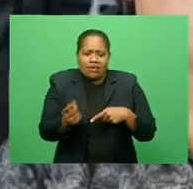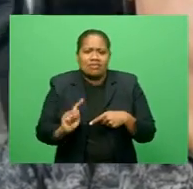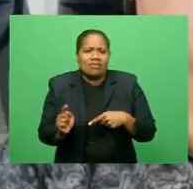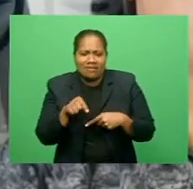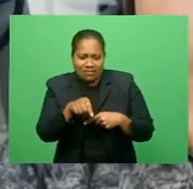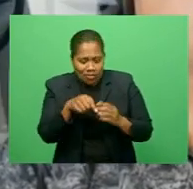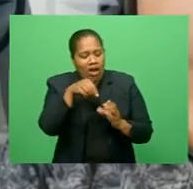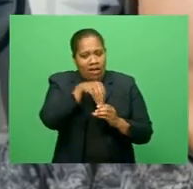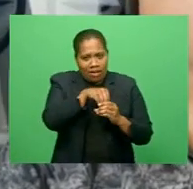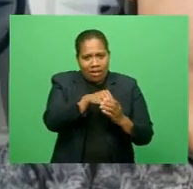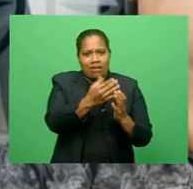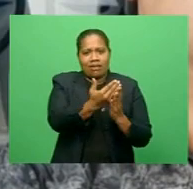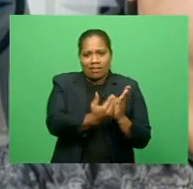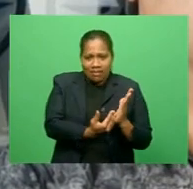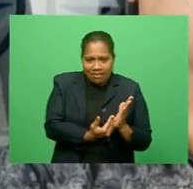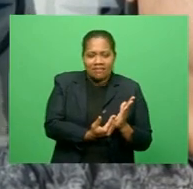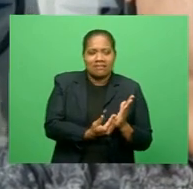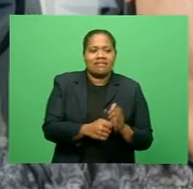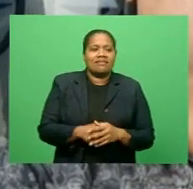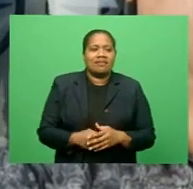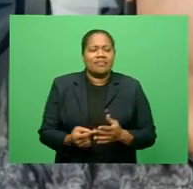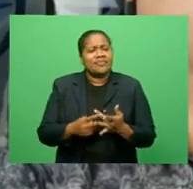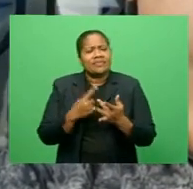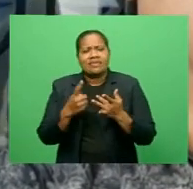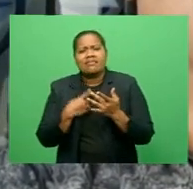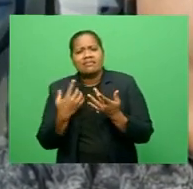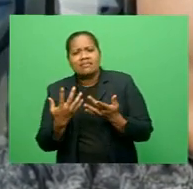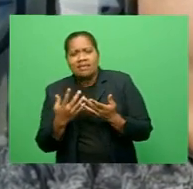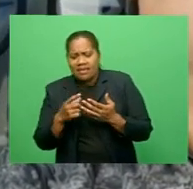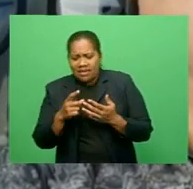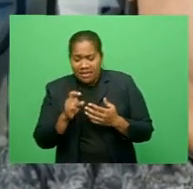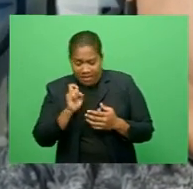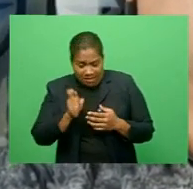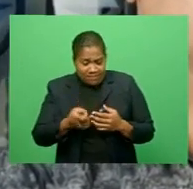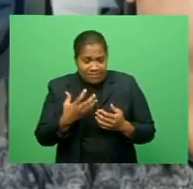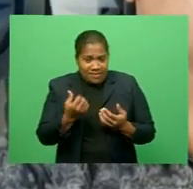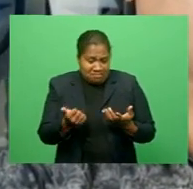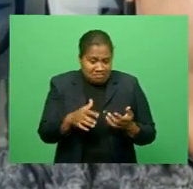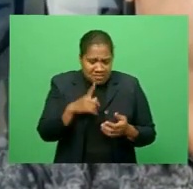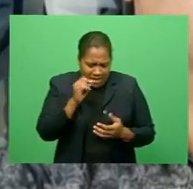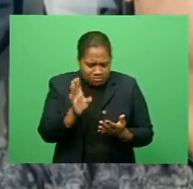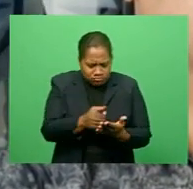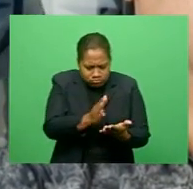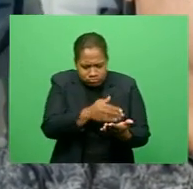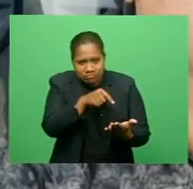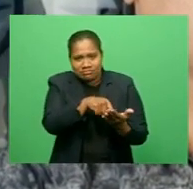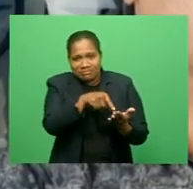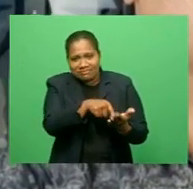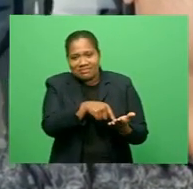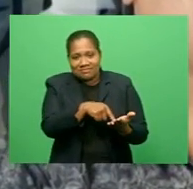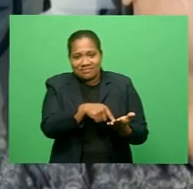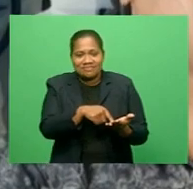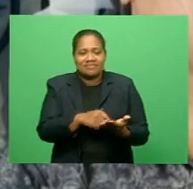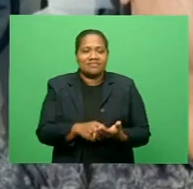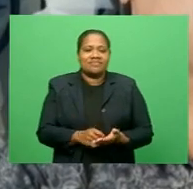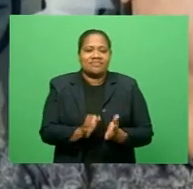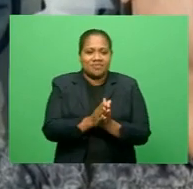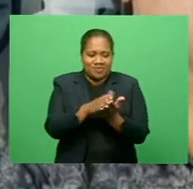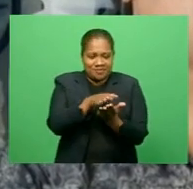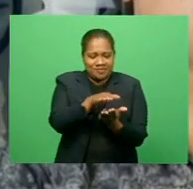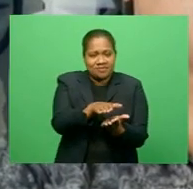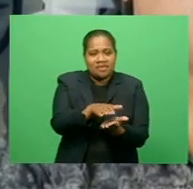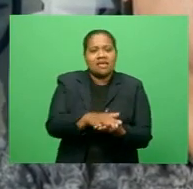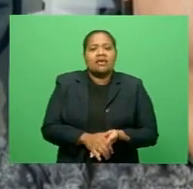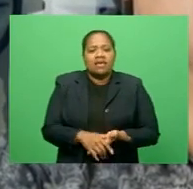disability or other networks can tap into this direction and actually receive the assistance, the